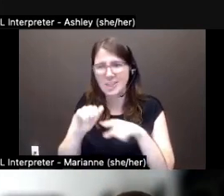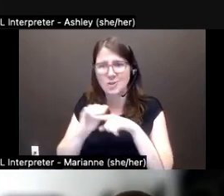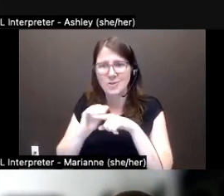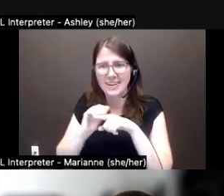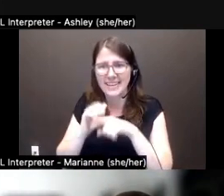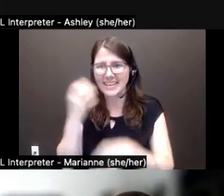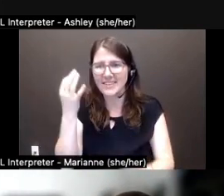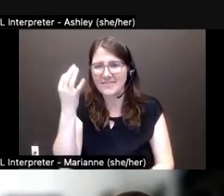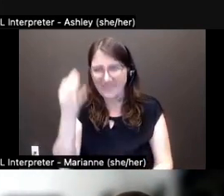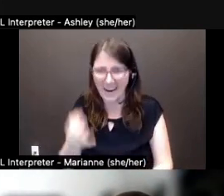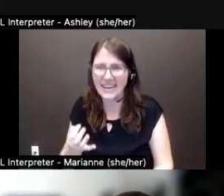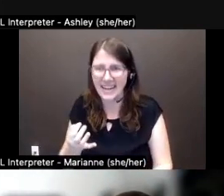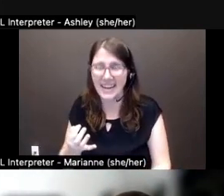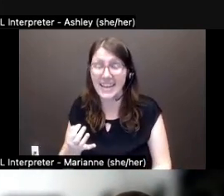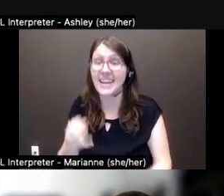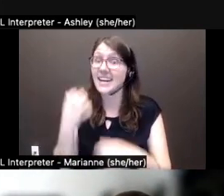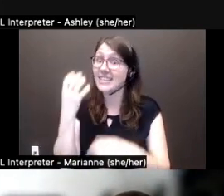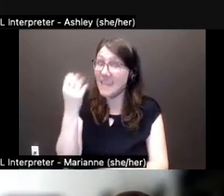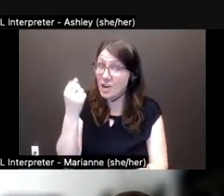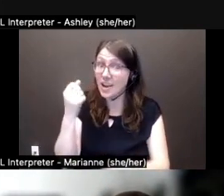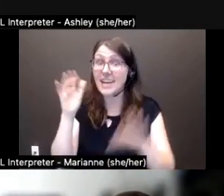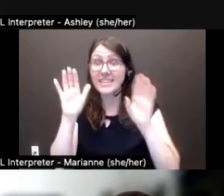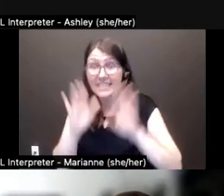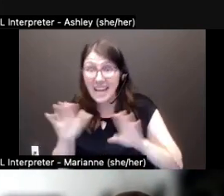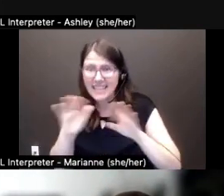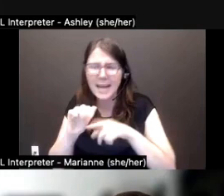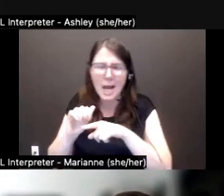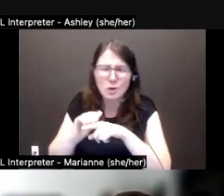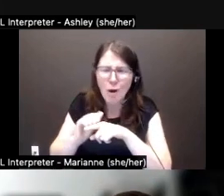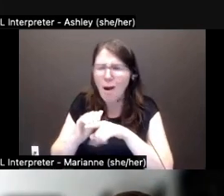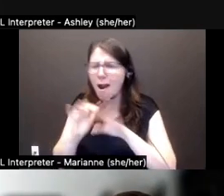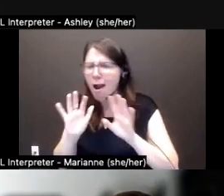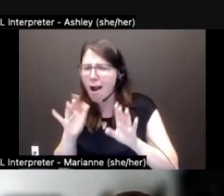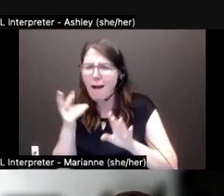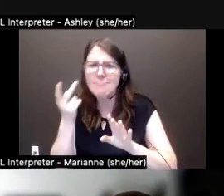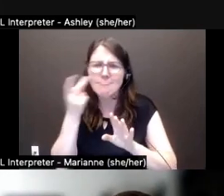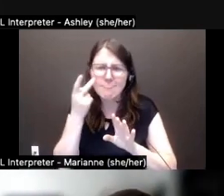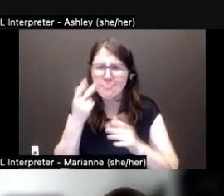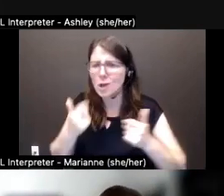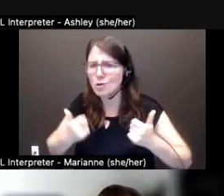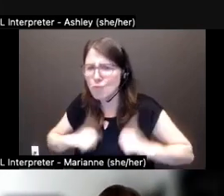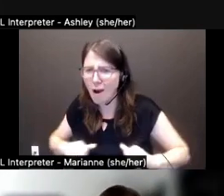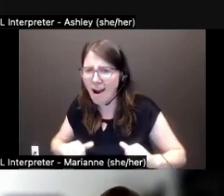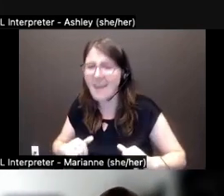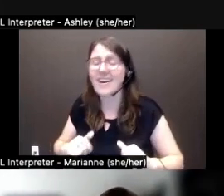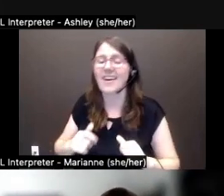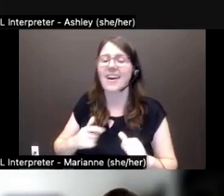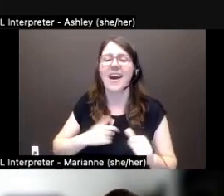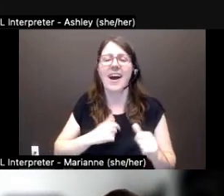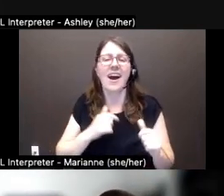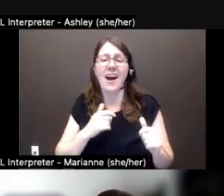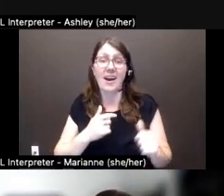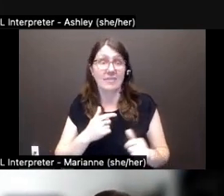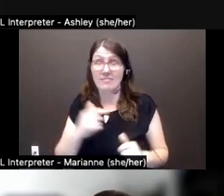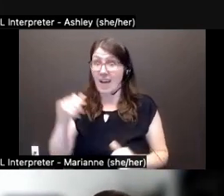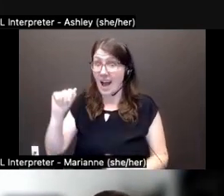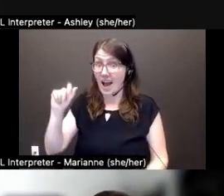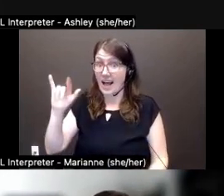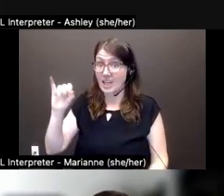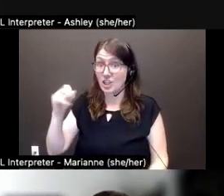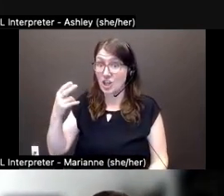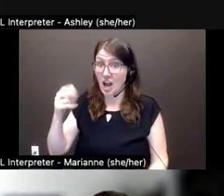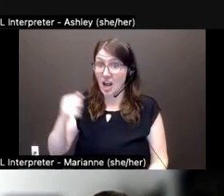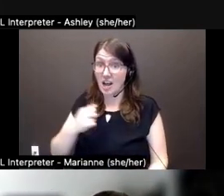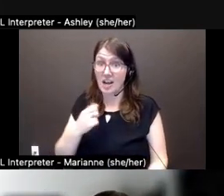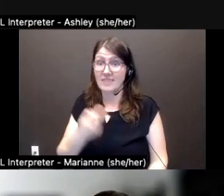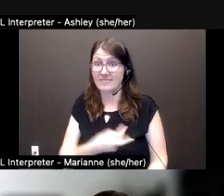trying the softwares. And we used to call Alicia, how things going with you, huh? She said to me, oh, I'm finding difficulties, lots of background